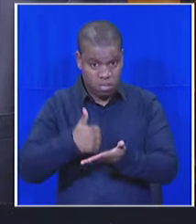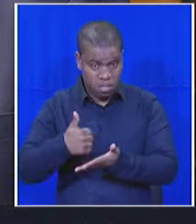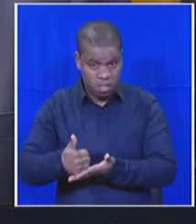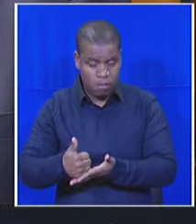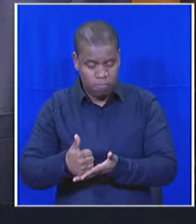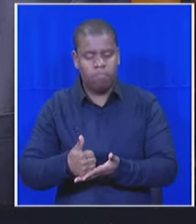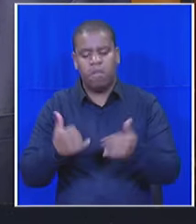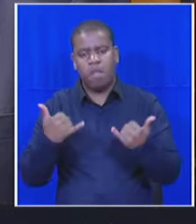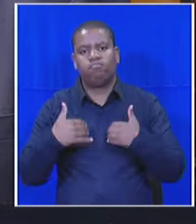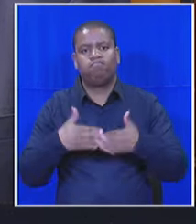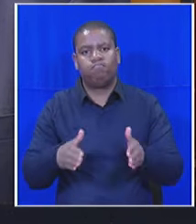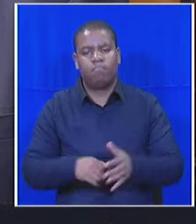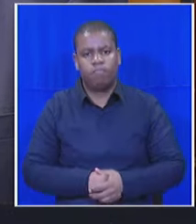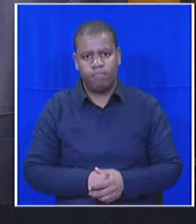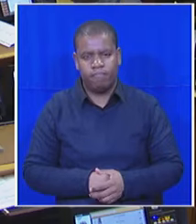now commence.